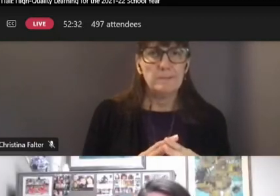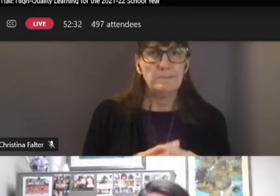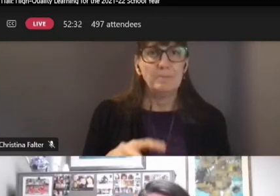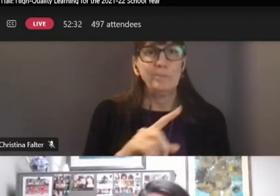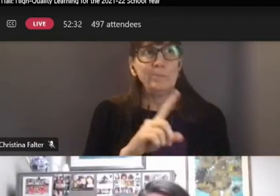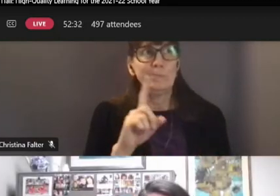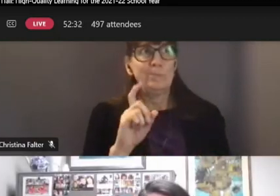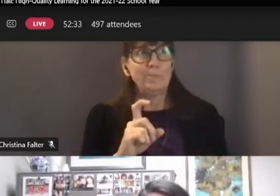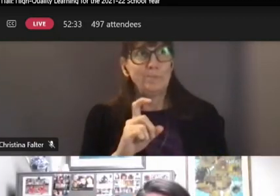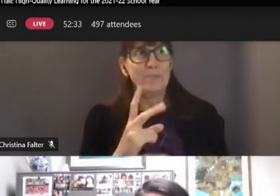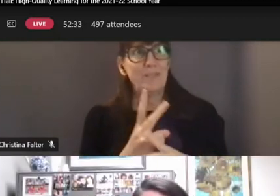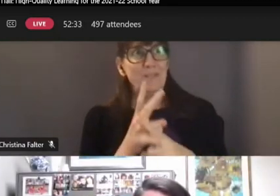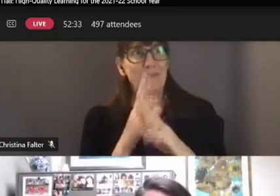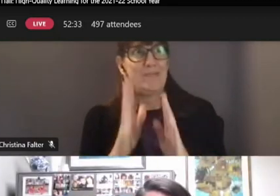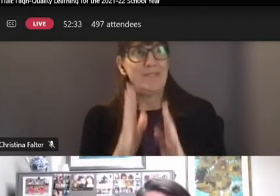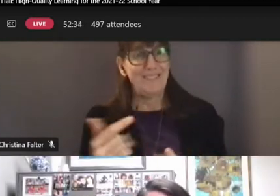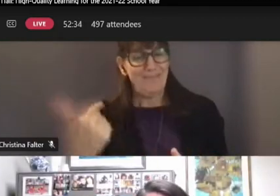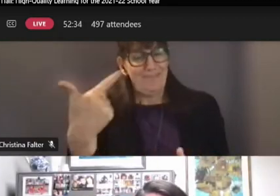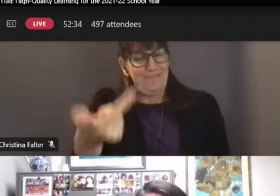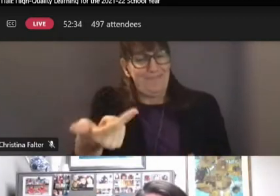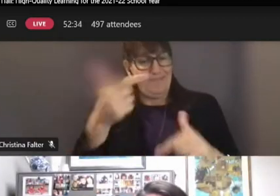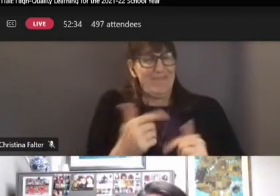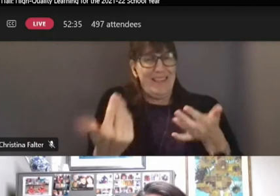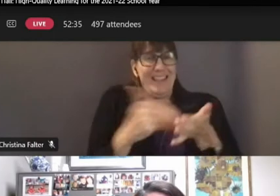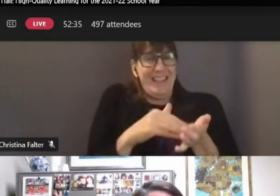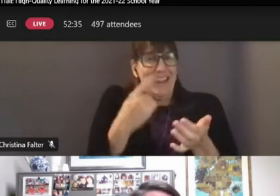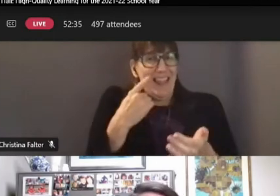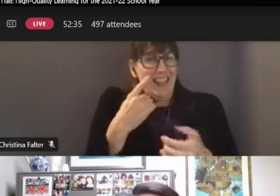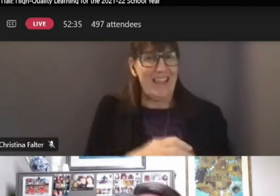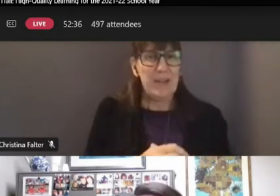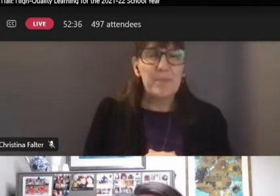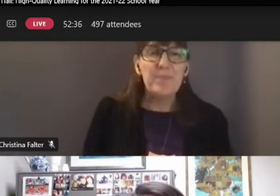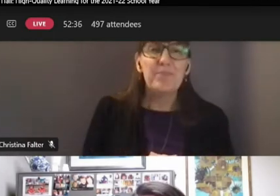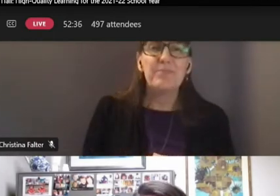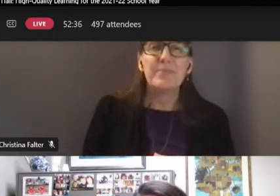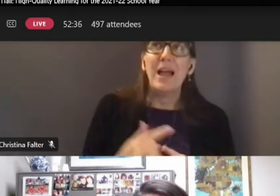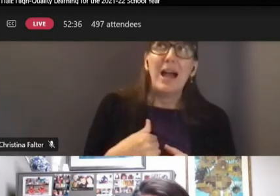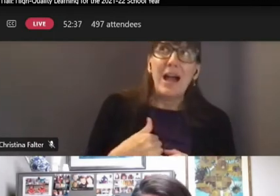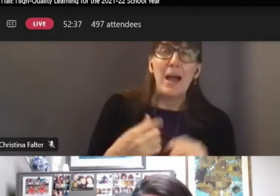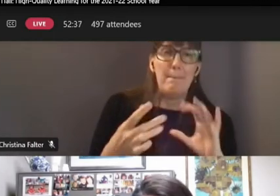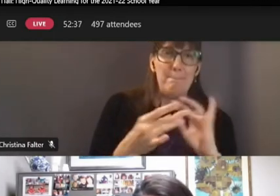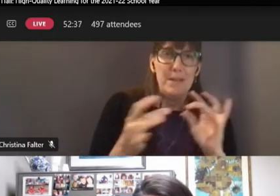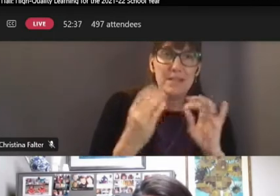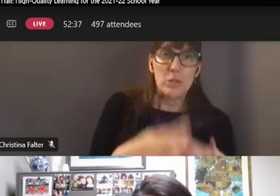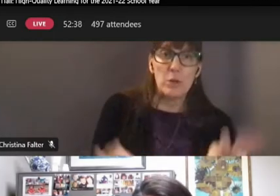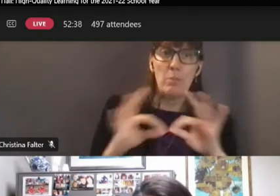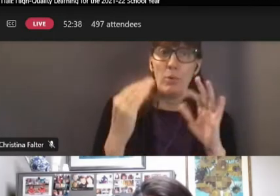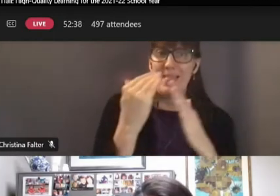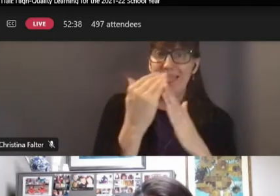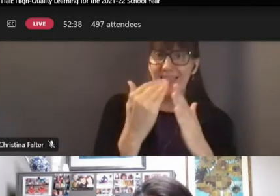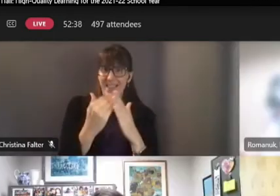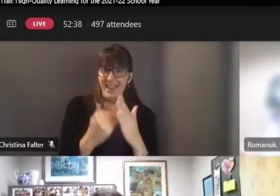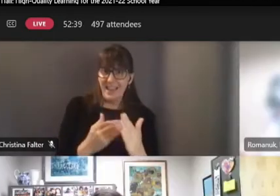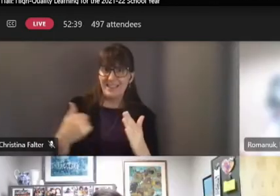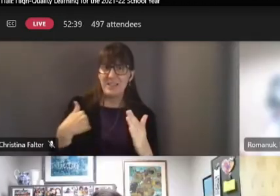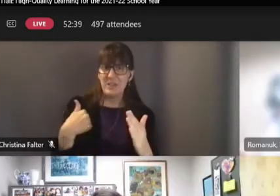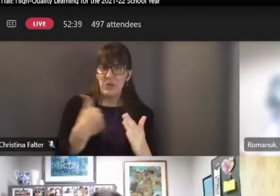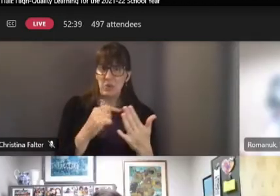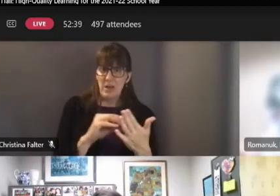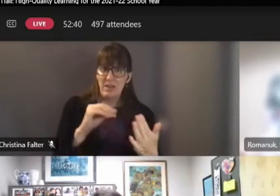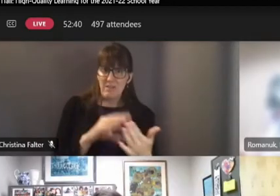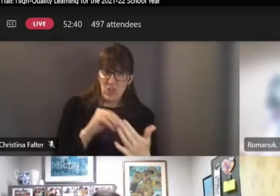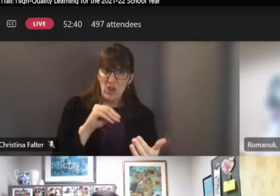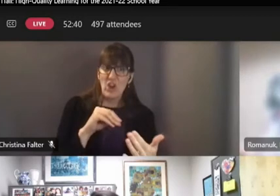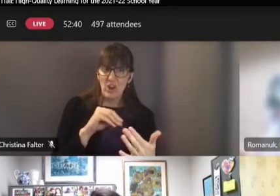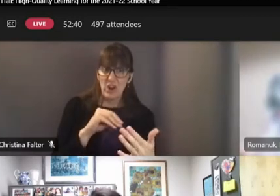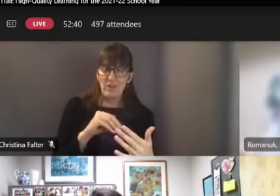Superintendent Jones, that's me again, I think. So I spoke about the importance of lessons learned, as did Superintendent Jones from this past